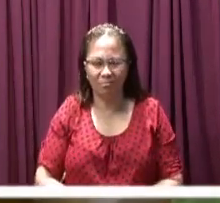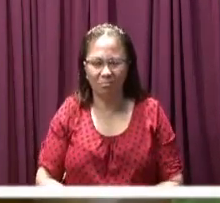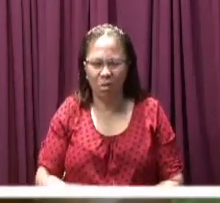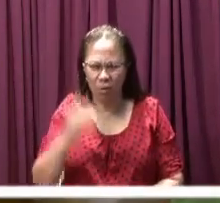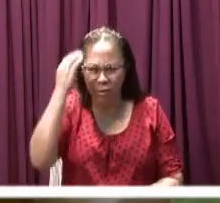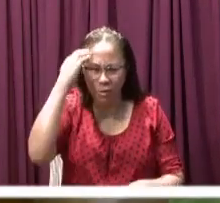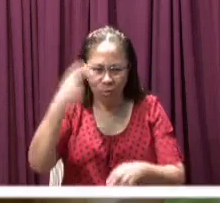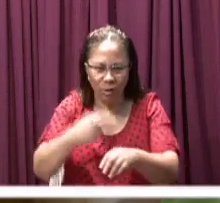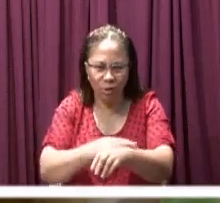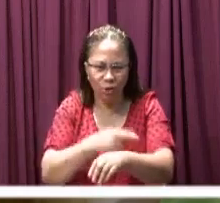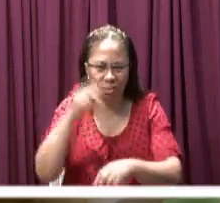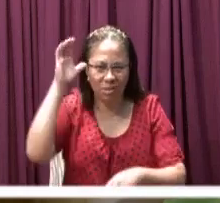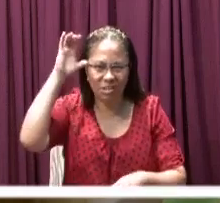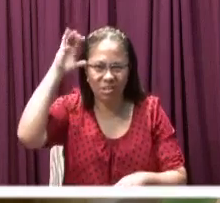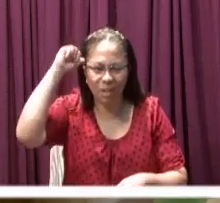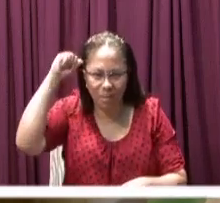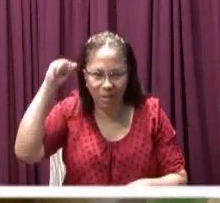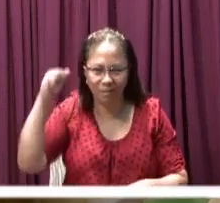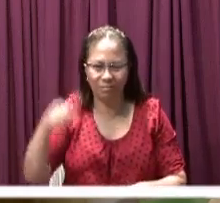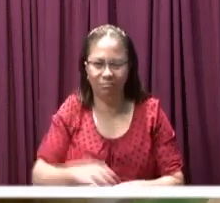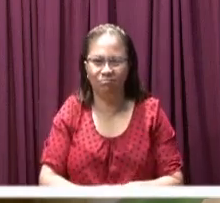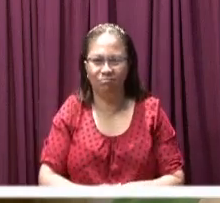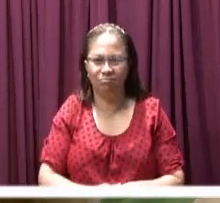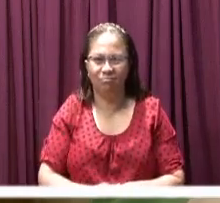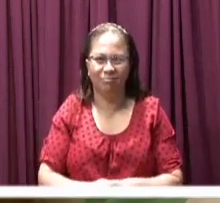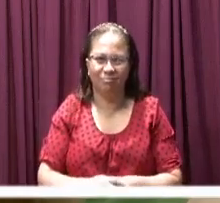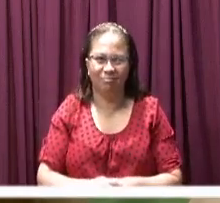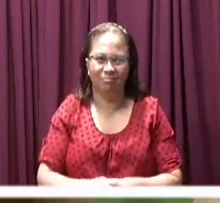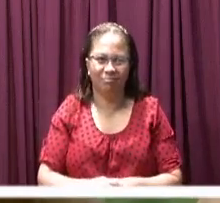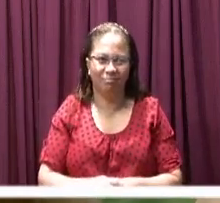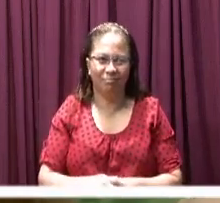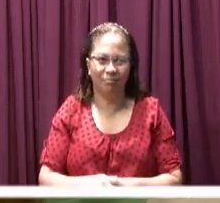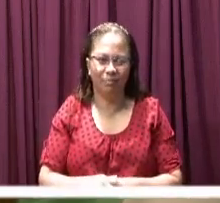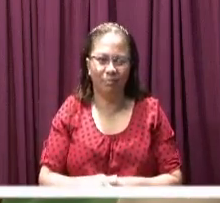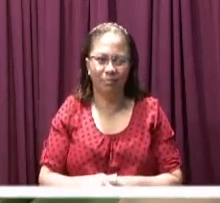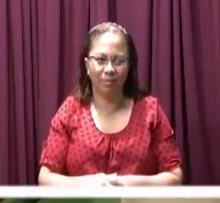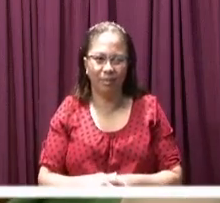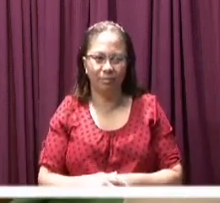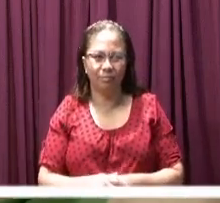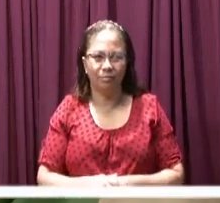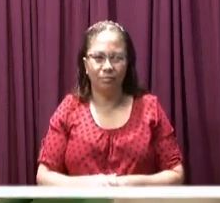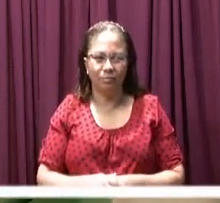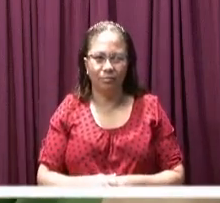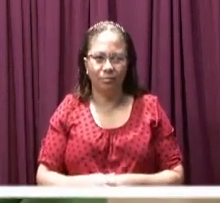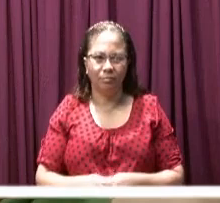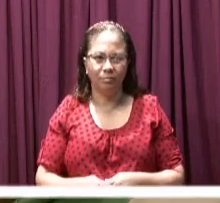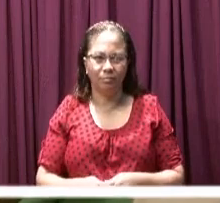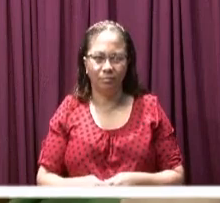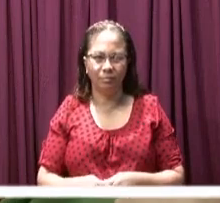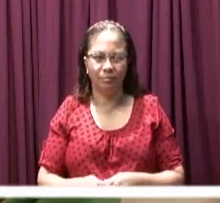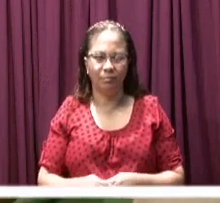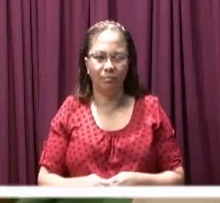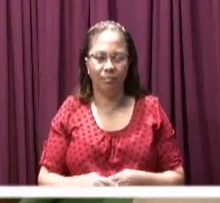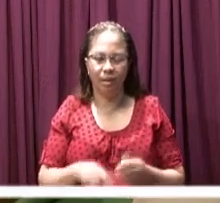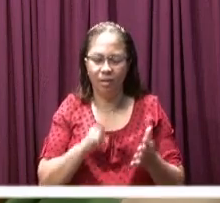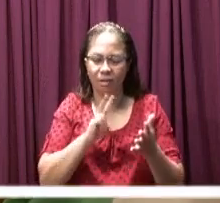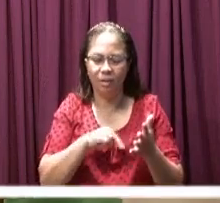eh? And most own way in the world. And